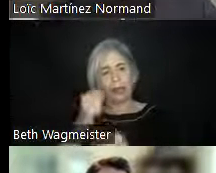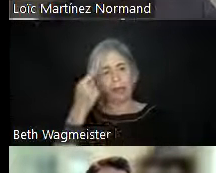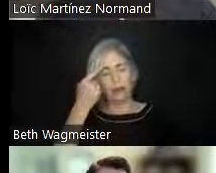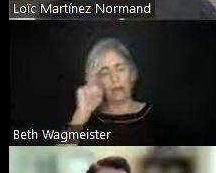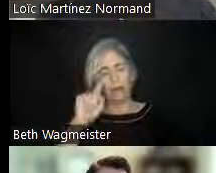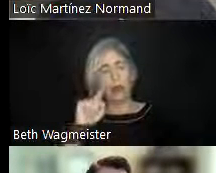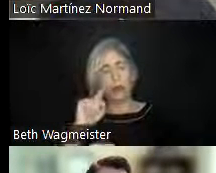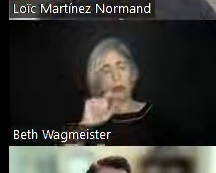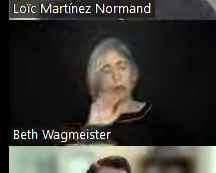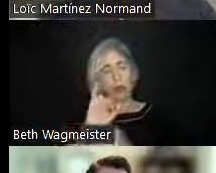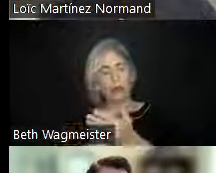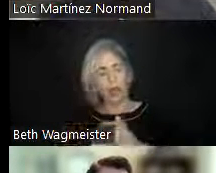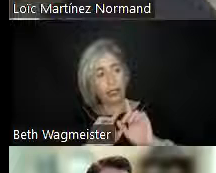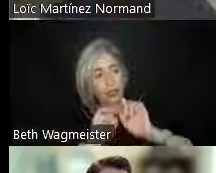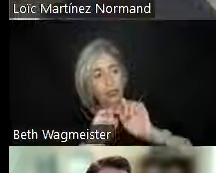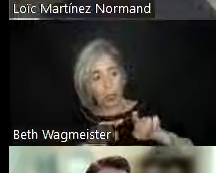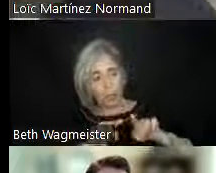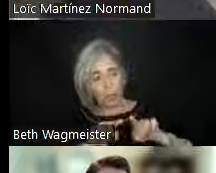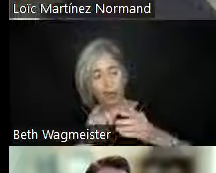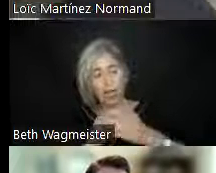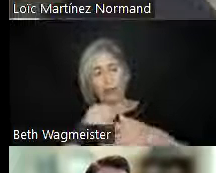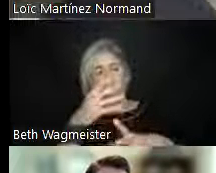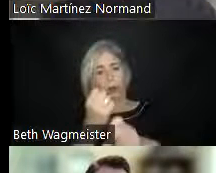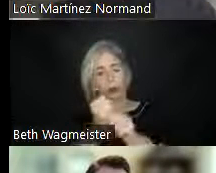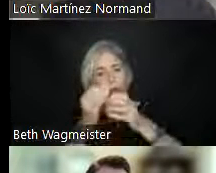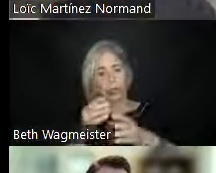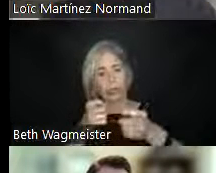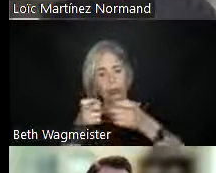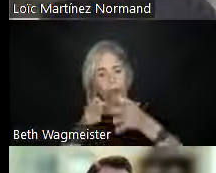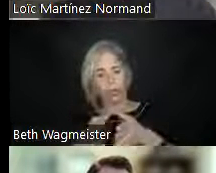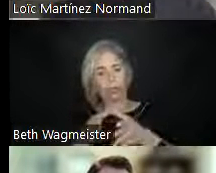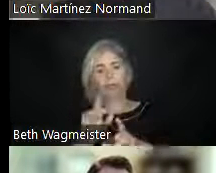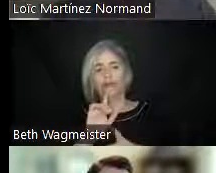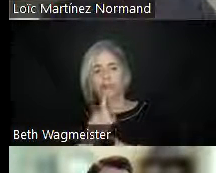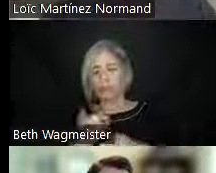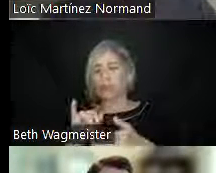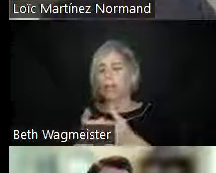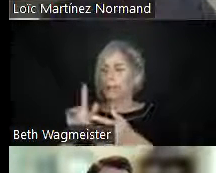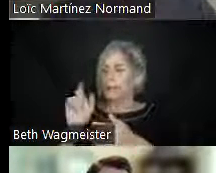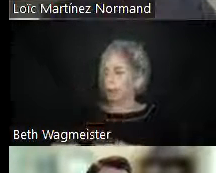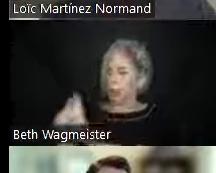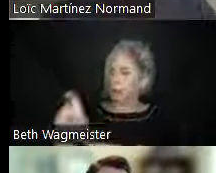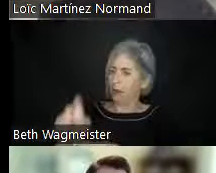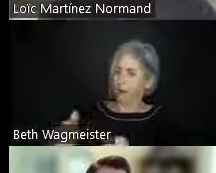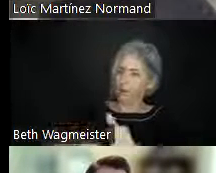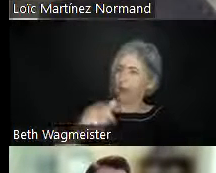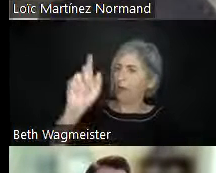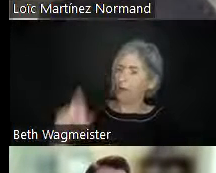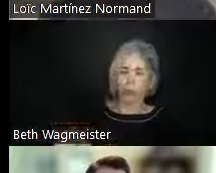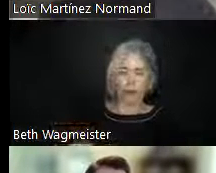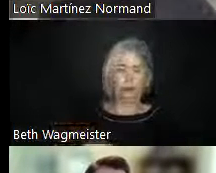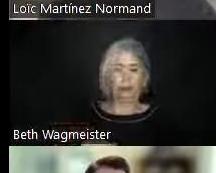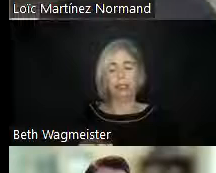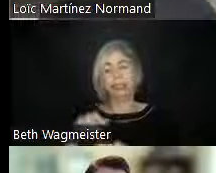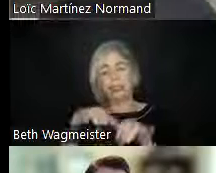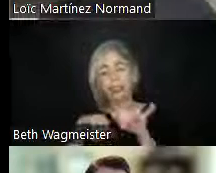that directive. And that means that the procurement directive becomes much more enforceable or stronger. It's still the case